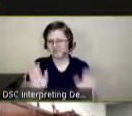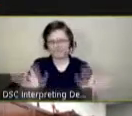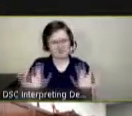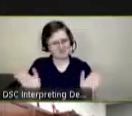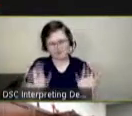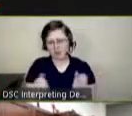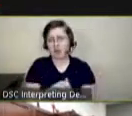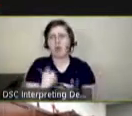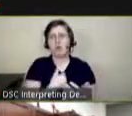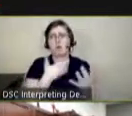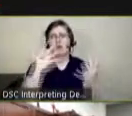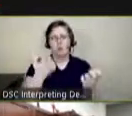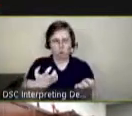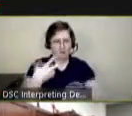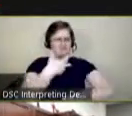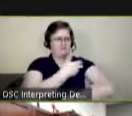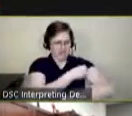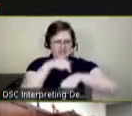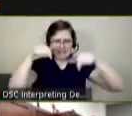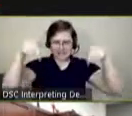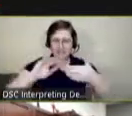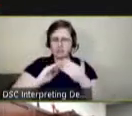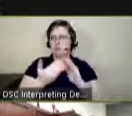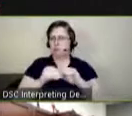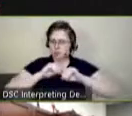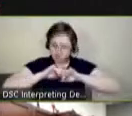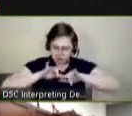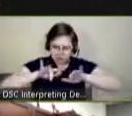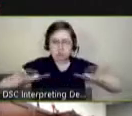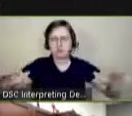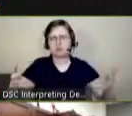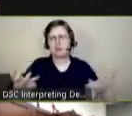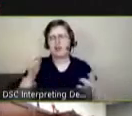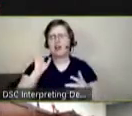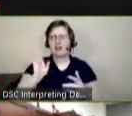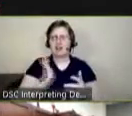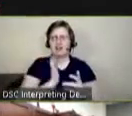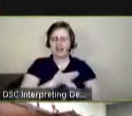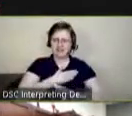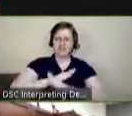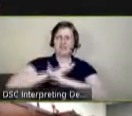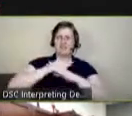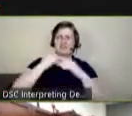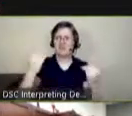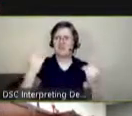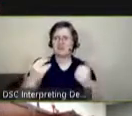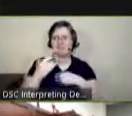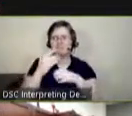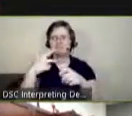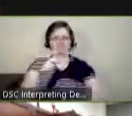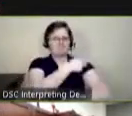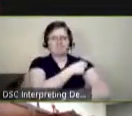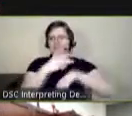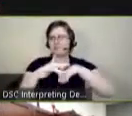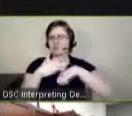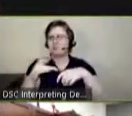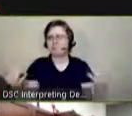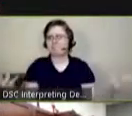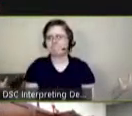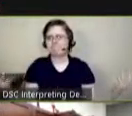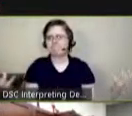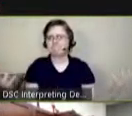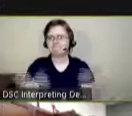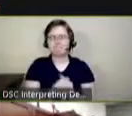want vaccine in this community, and that's really our block, our barrier is just the vaccine. I just talked to staff